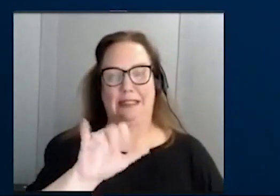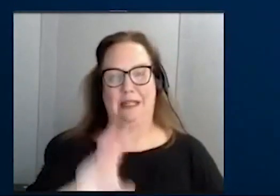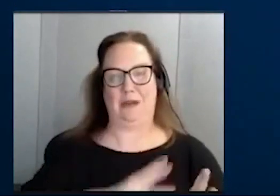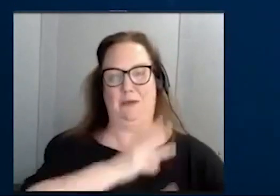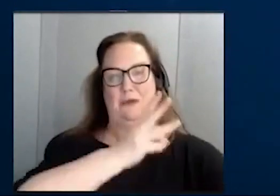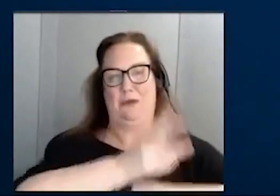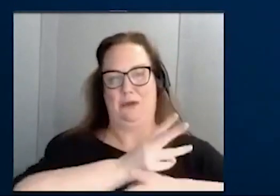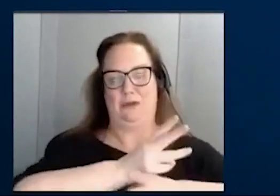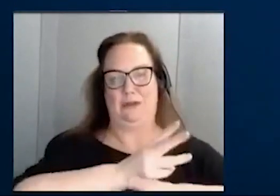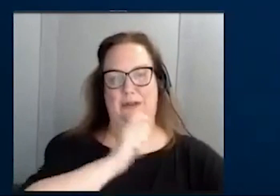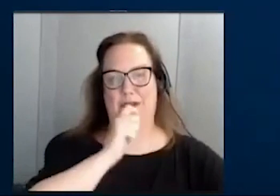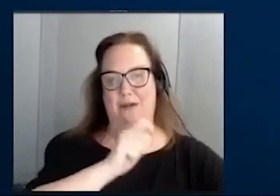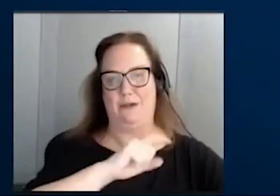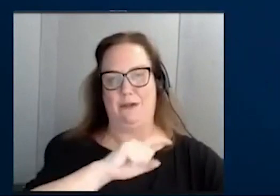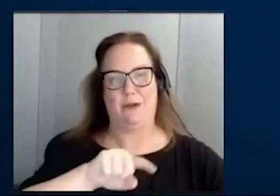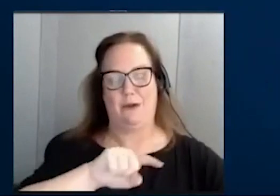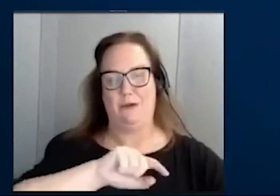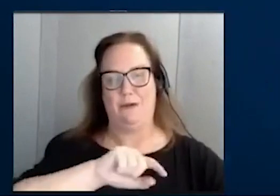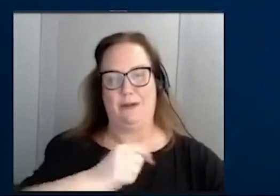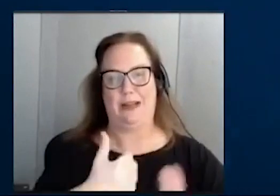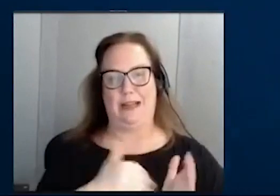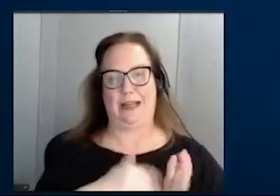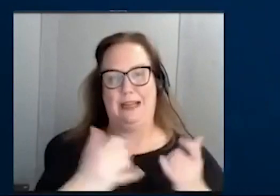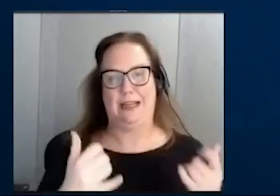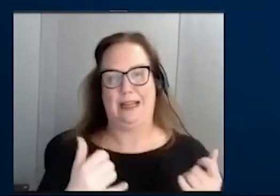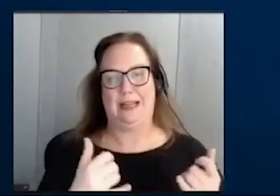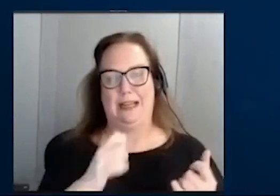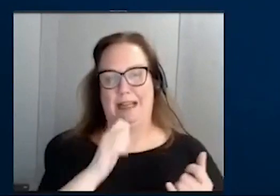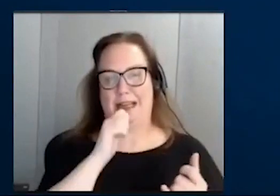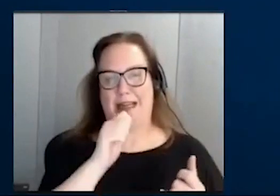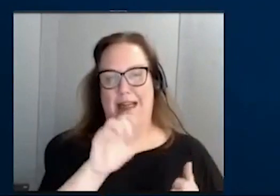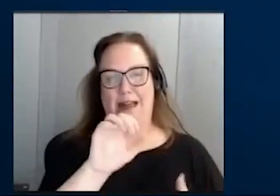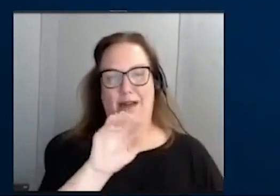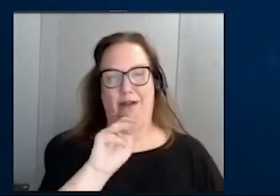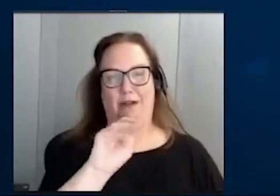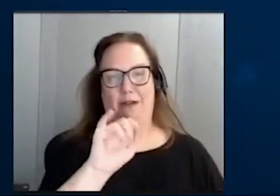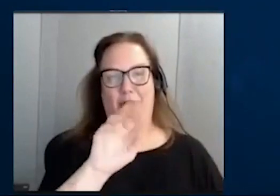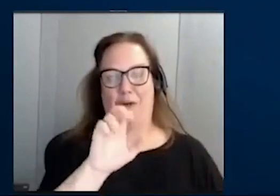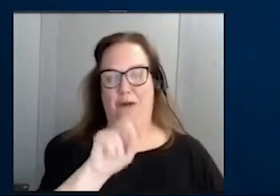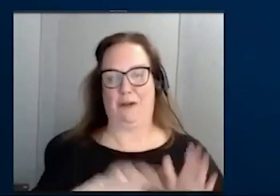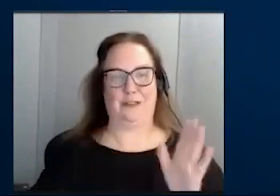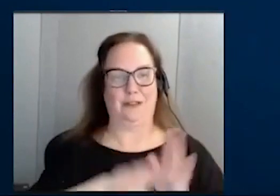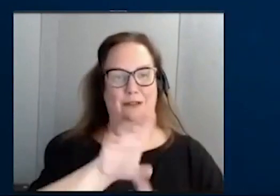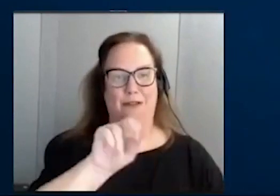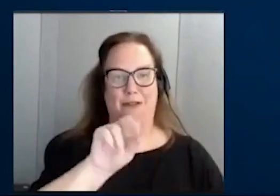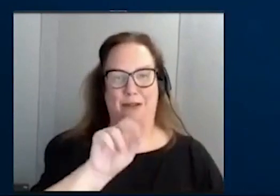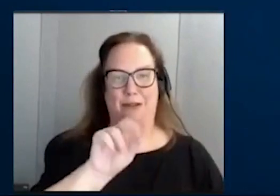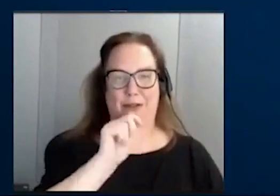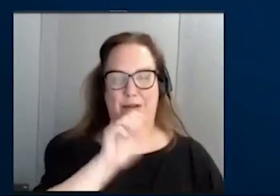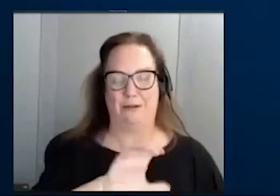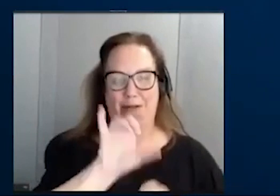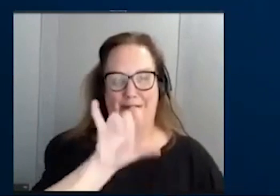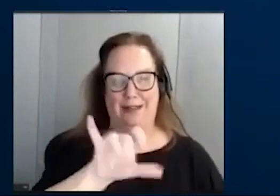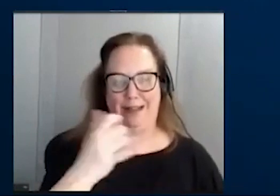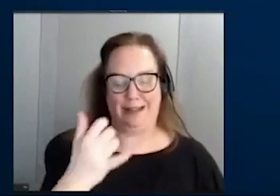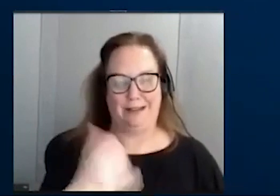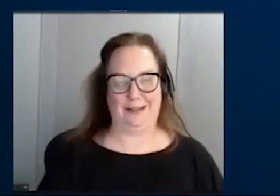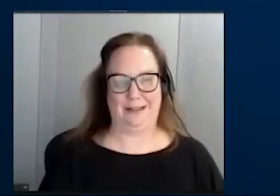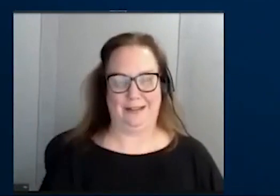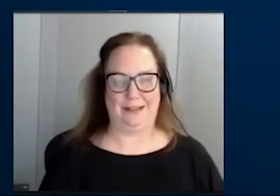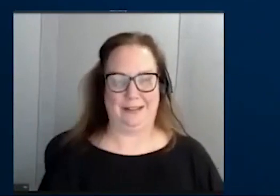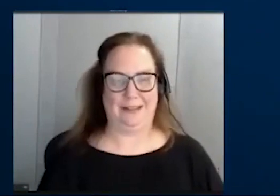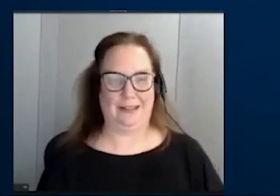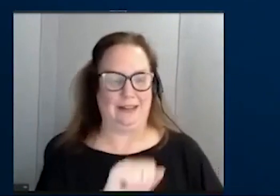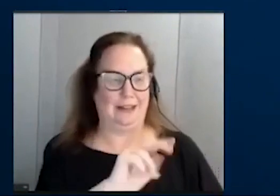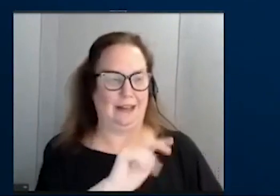Don't do that either right now, right? Well, not during the Omicron surge. Don't do that. You can do Someday. that. Don't do that now. Not right now. But is Anil considered Listen